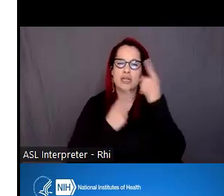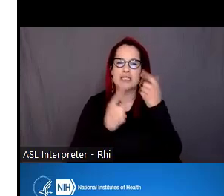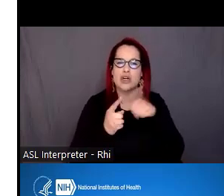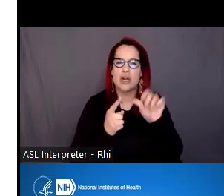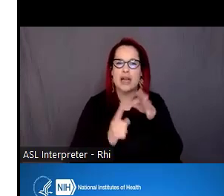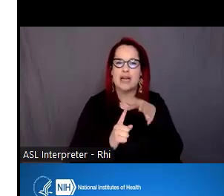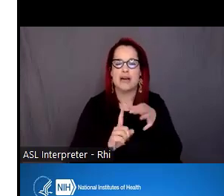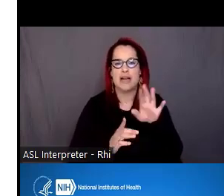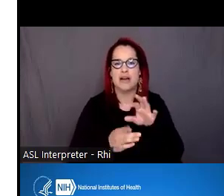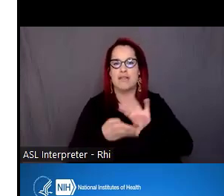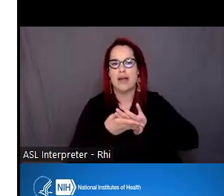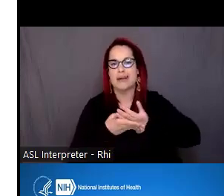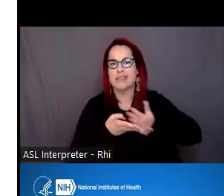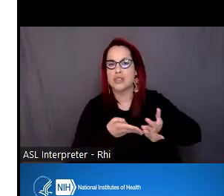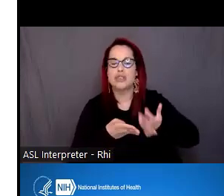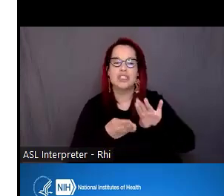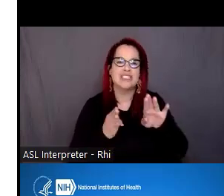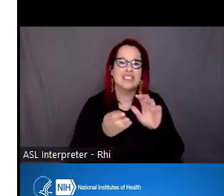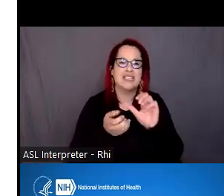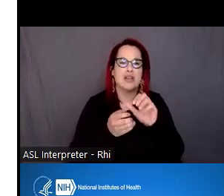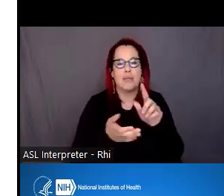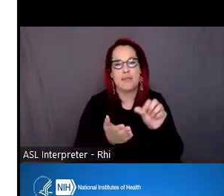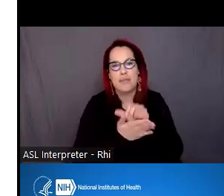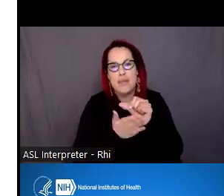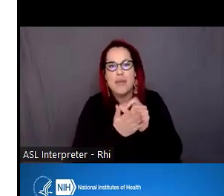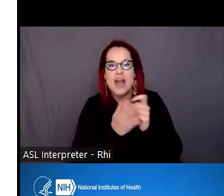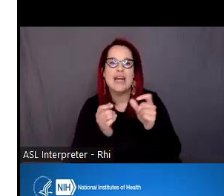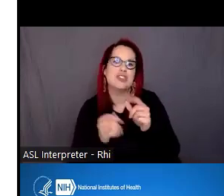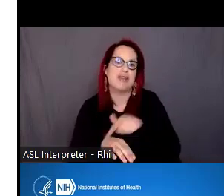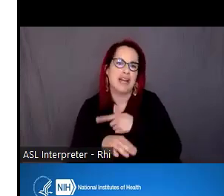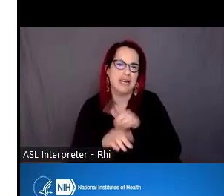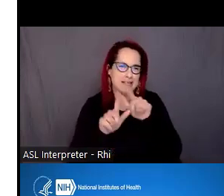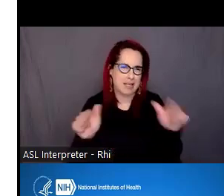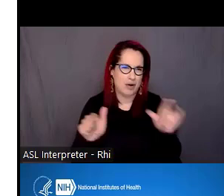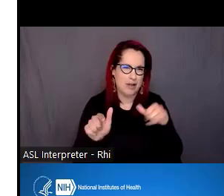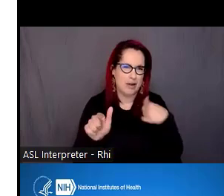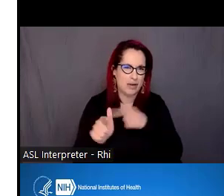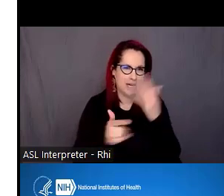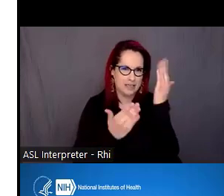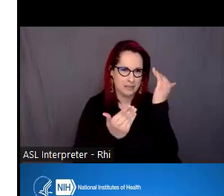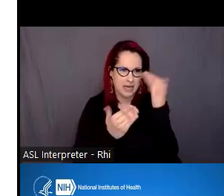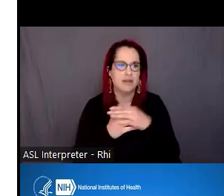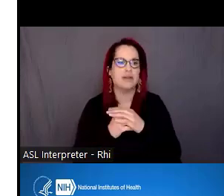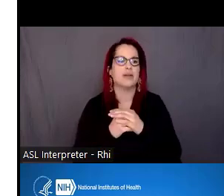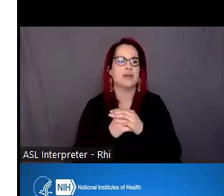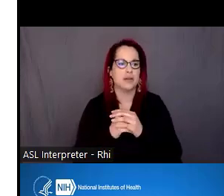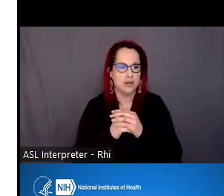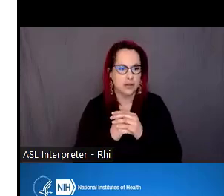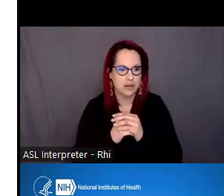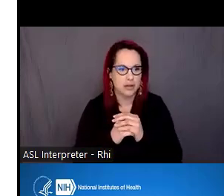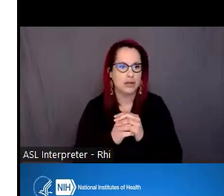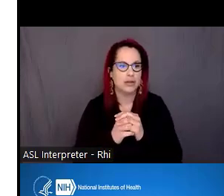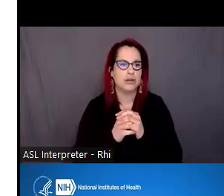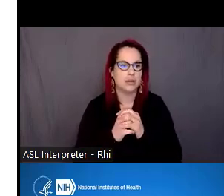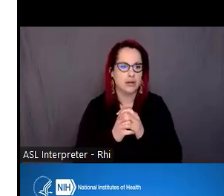of page length and things of that nature that are anticipated. Things that may